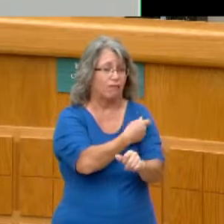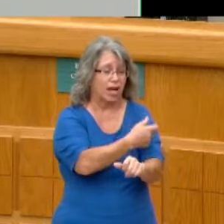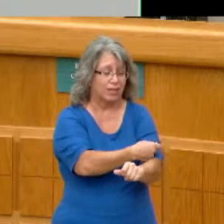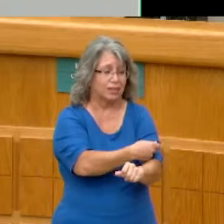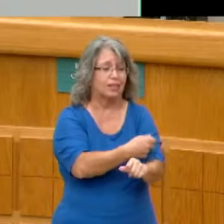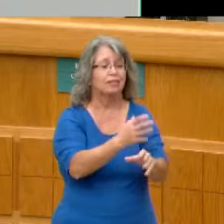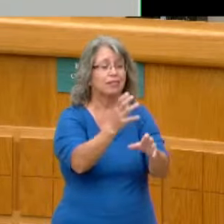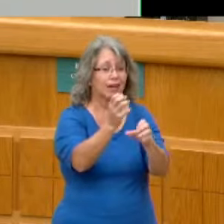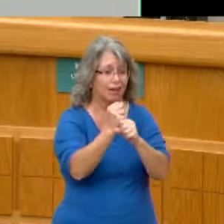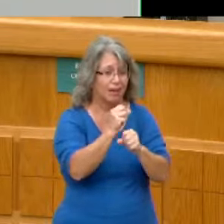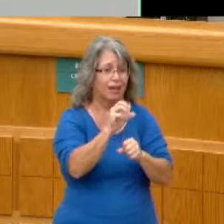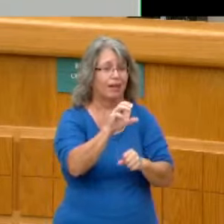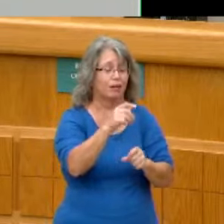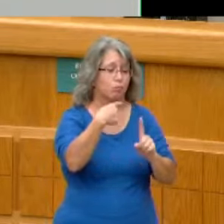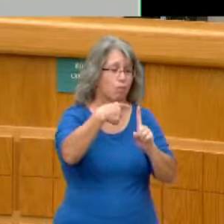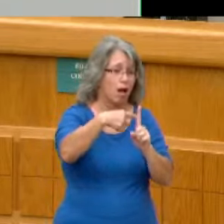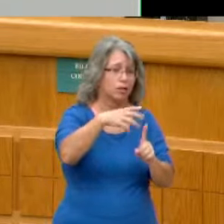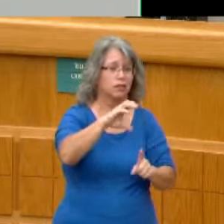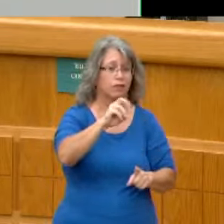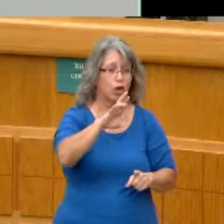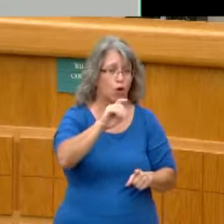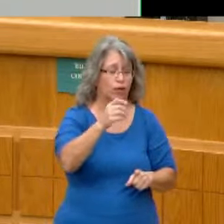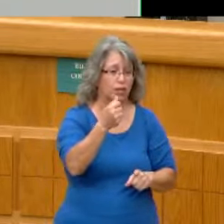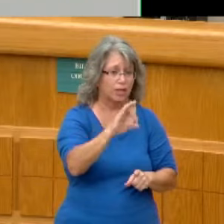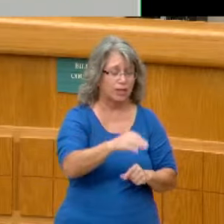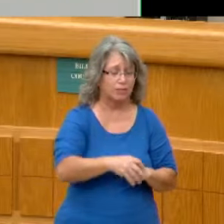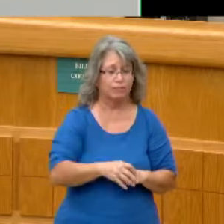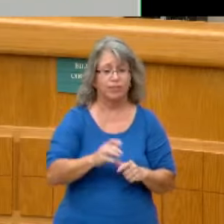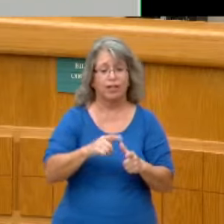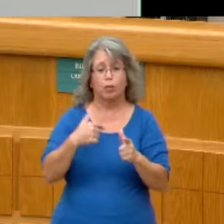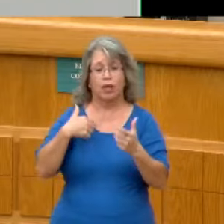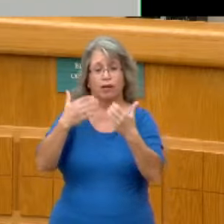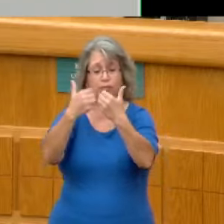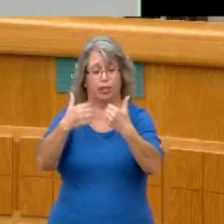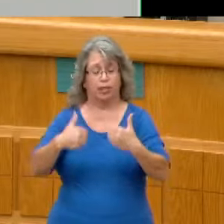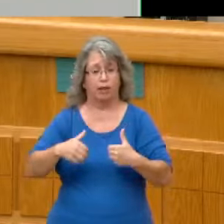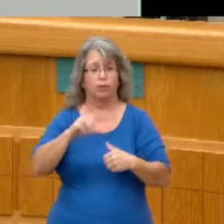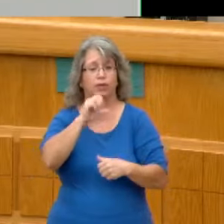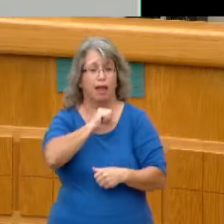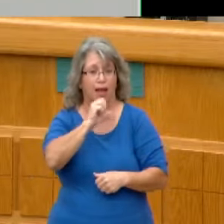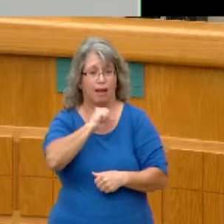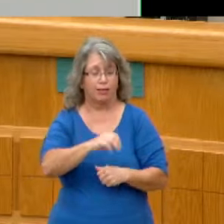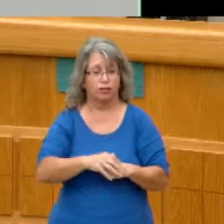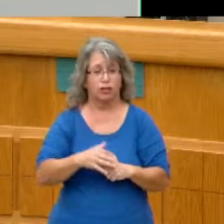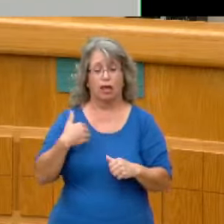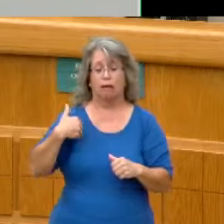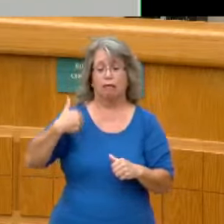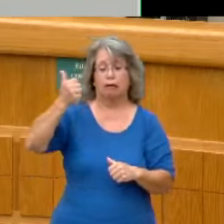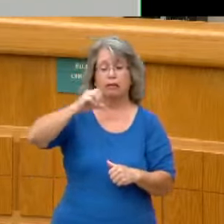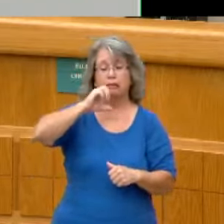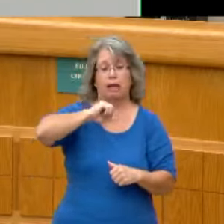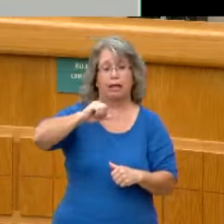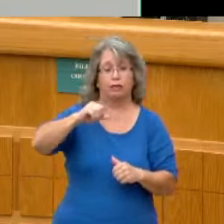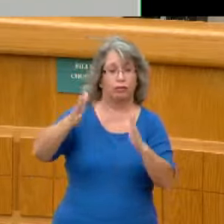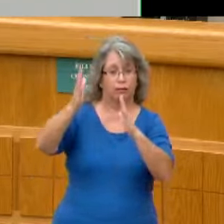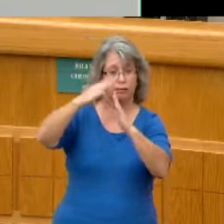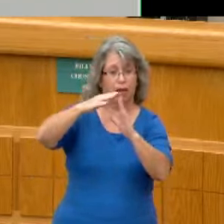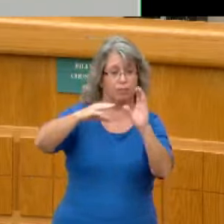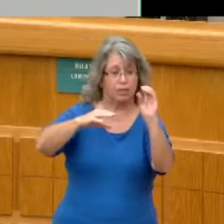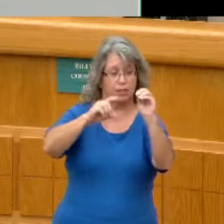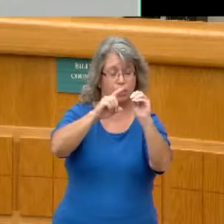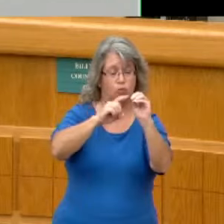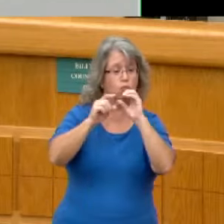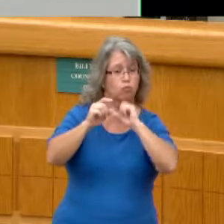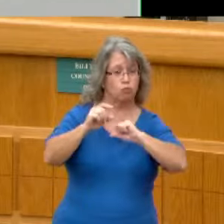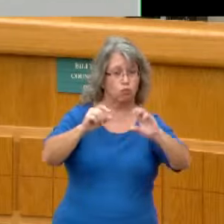age. So the different colors represent different ages. You have the youngest age groups at the top, people 0 to 19 years old.